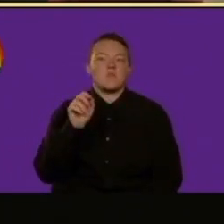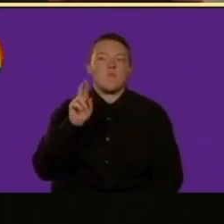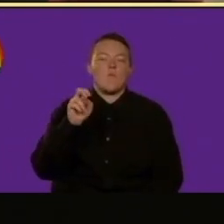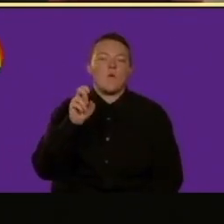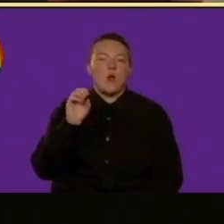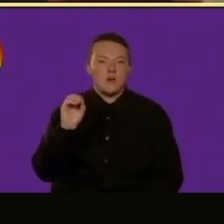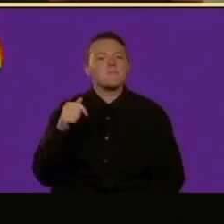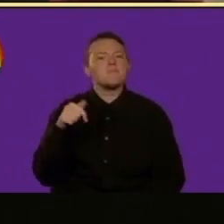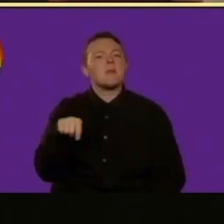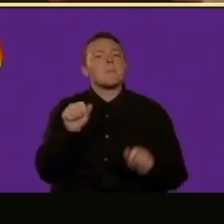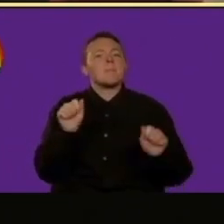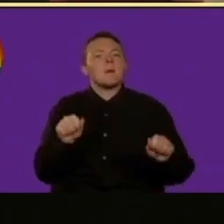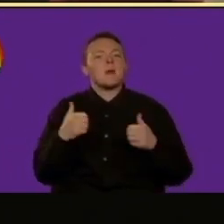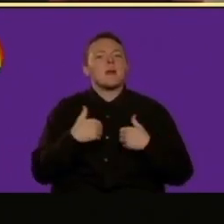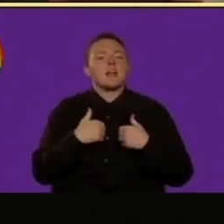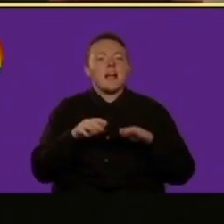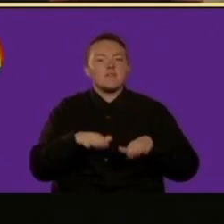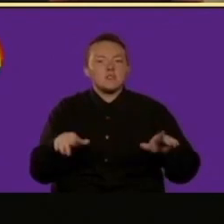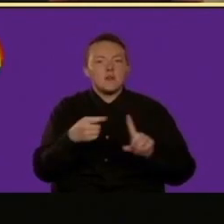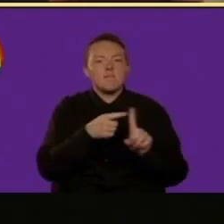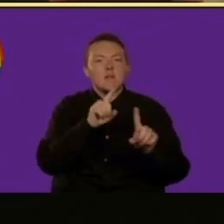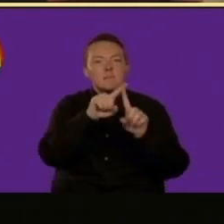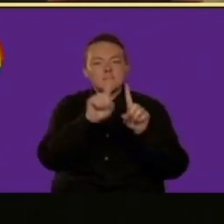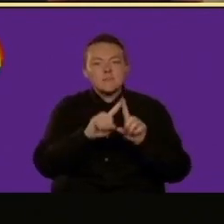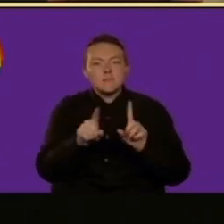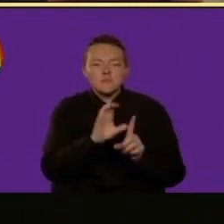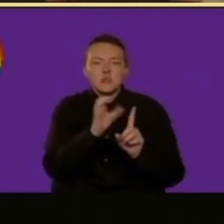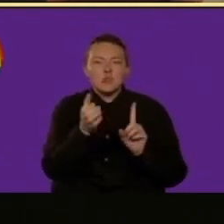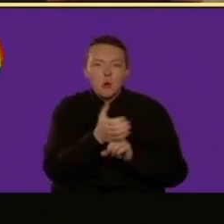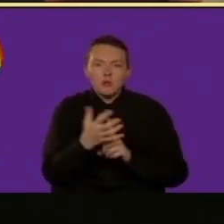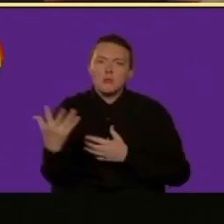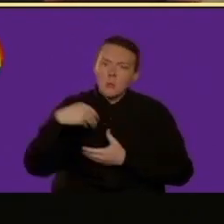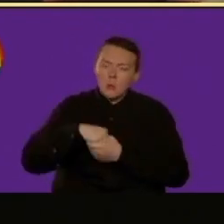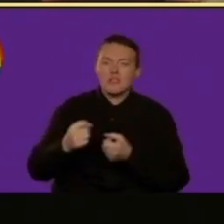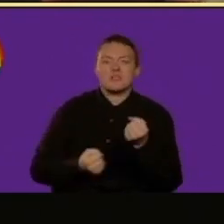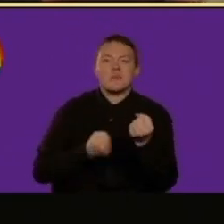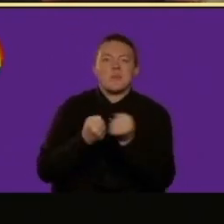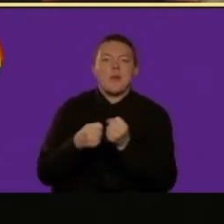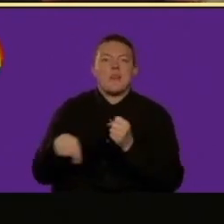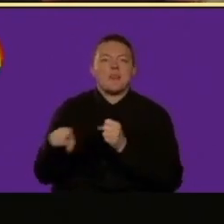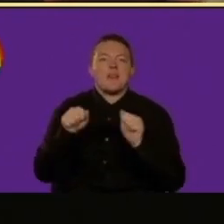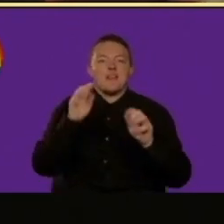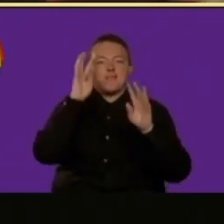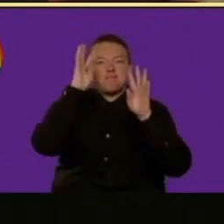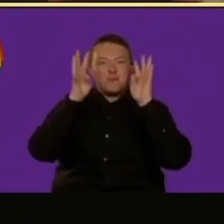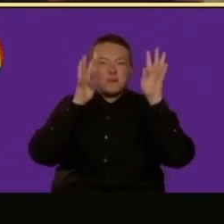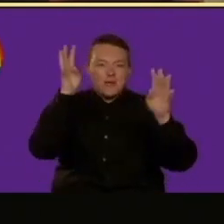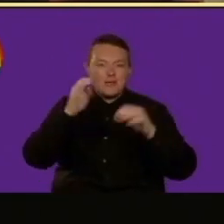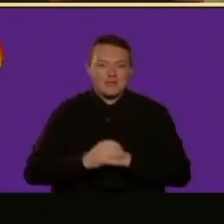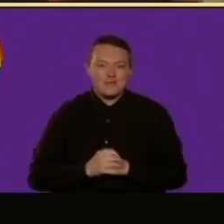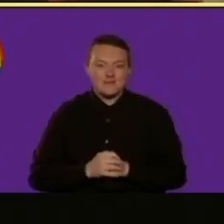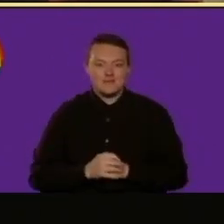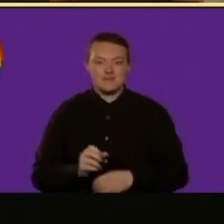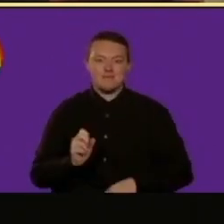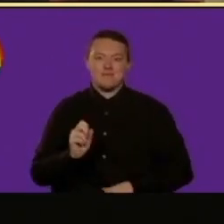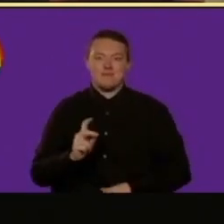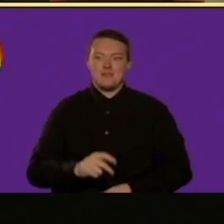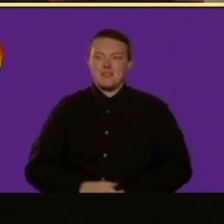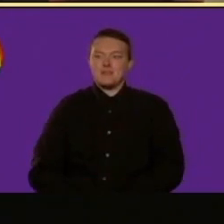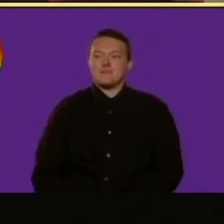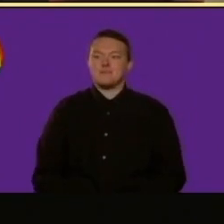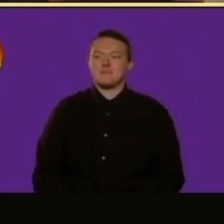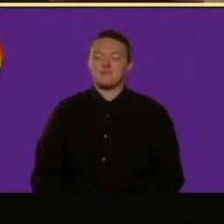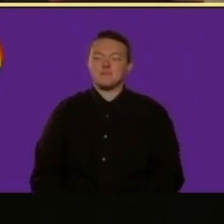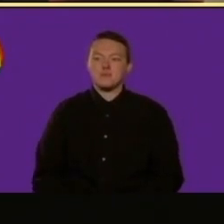different corporations in the area of computer sciences for children in New